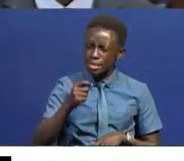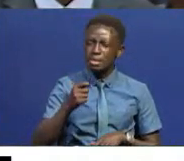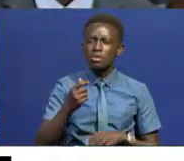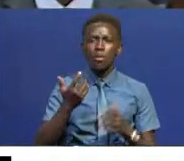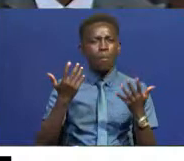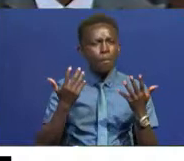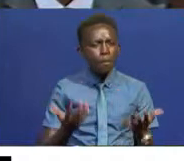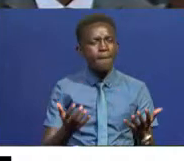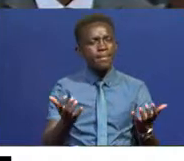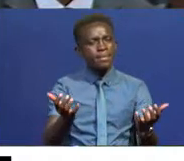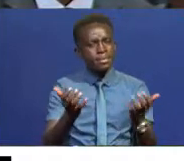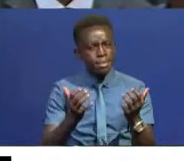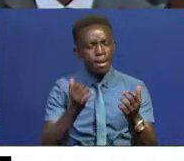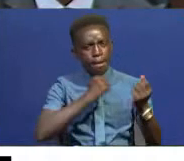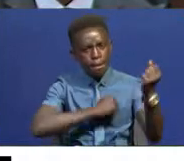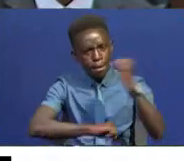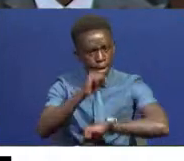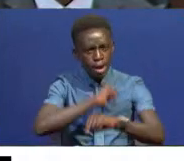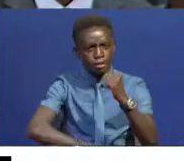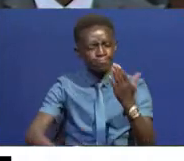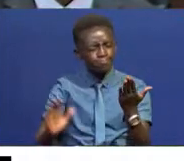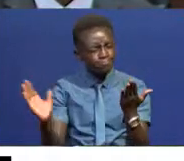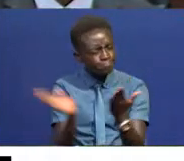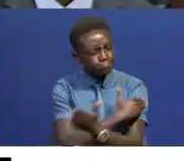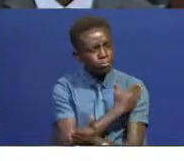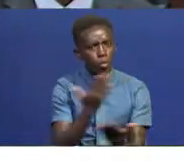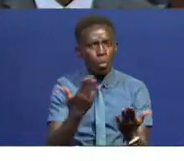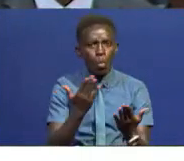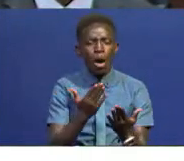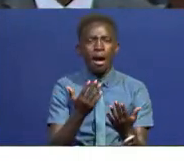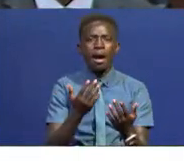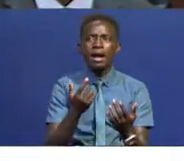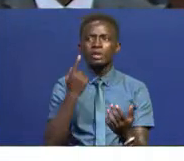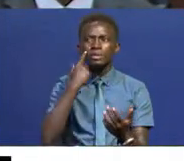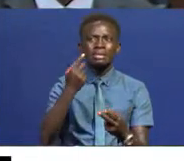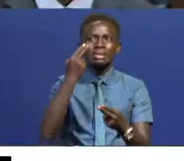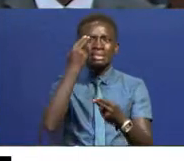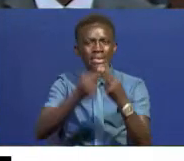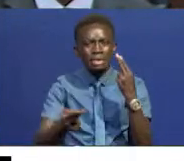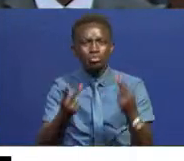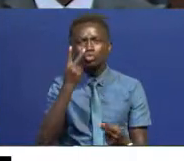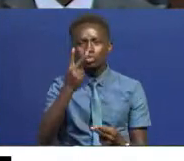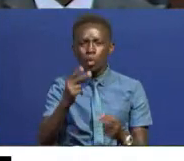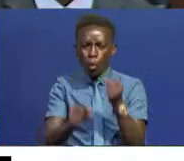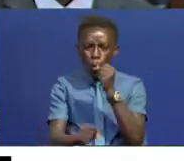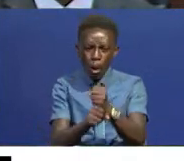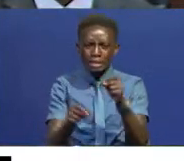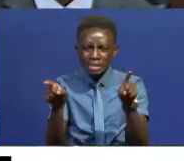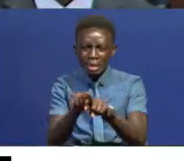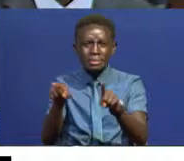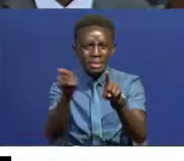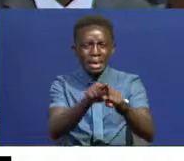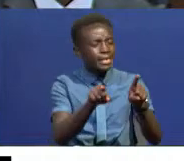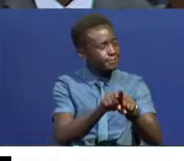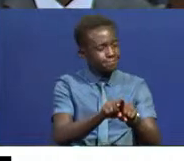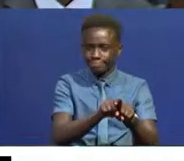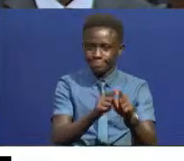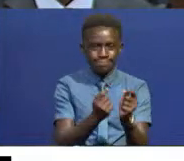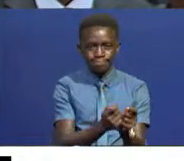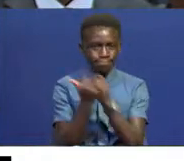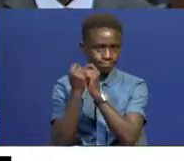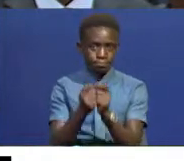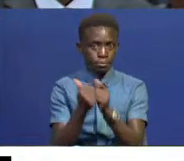for actions to eliminate duplication of functions and overlaps in roles among ministries,